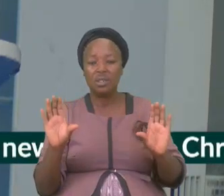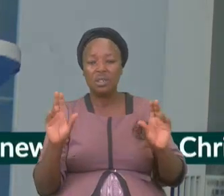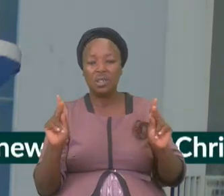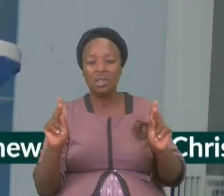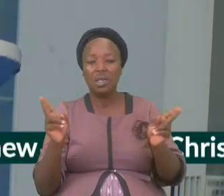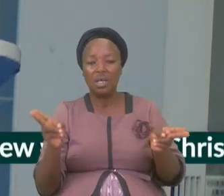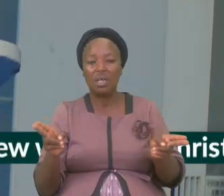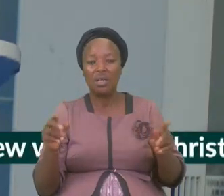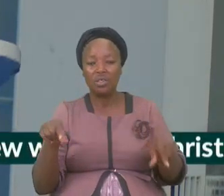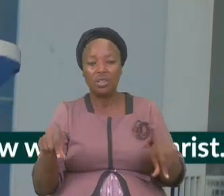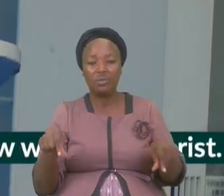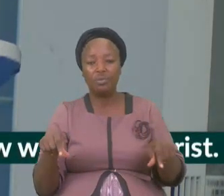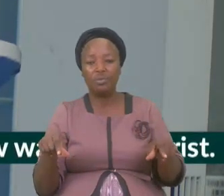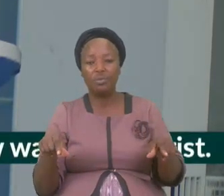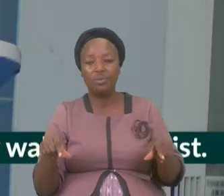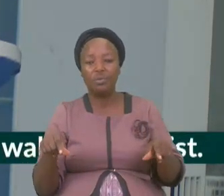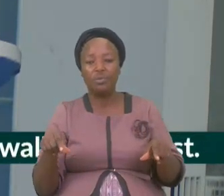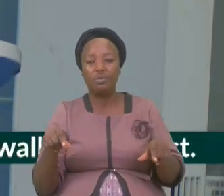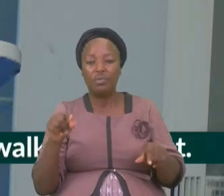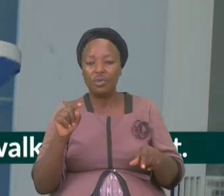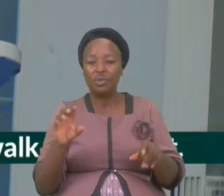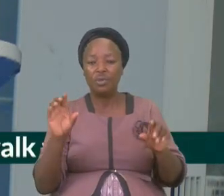gckhq.org/connect. Just click on it.